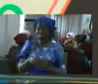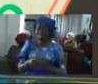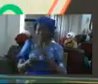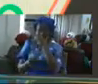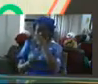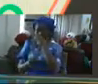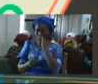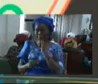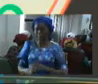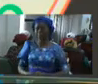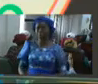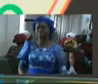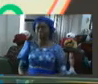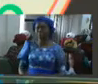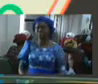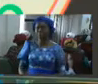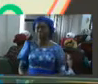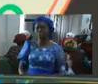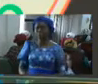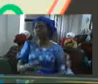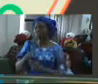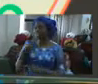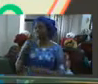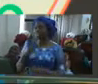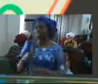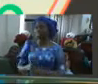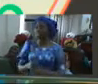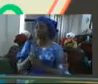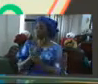careless. I hope you know the difference between the two.